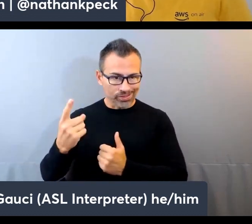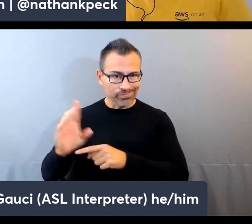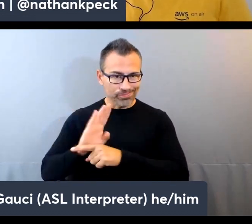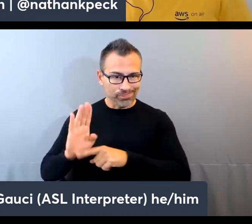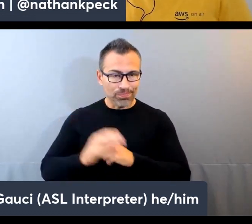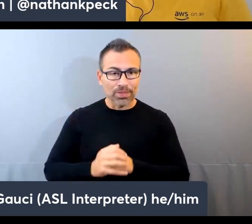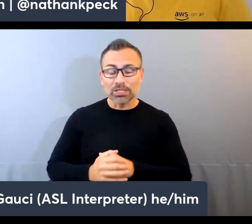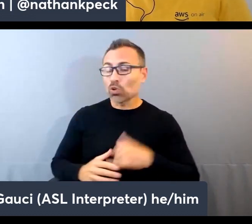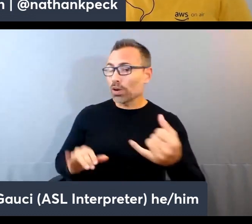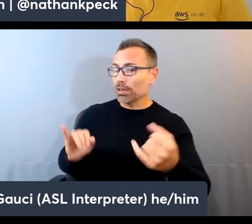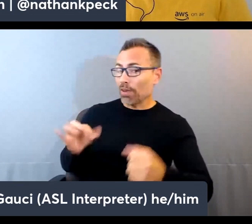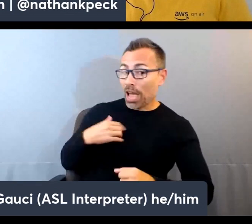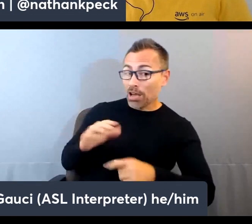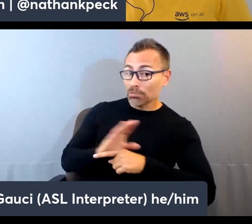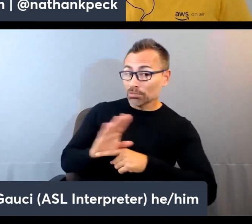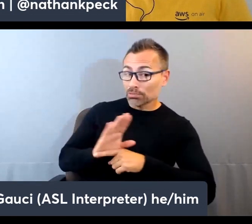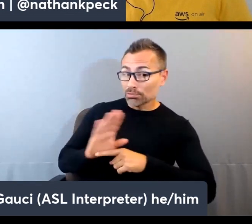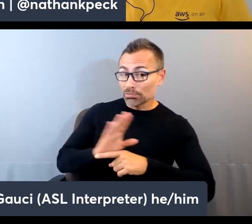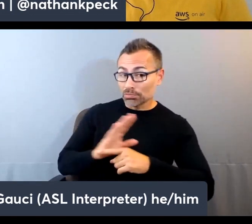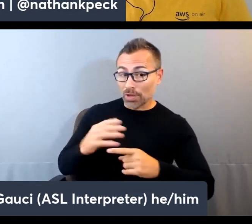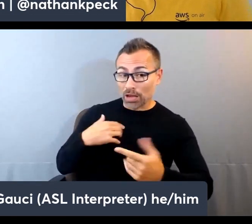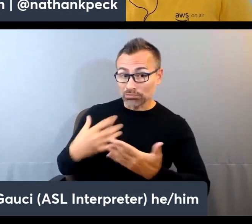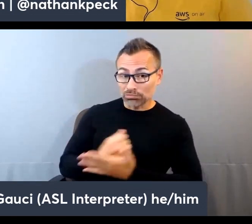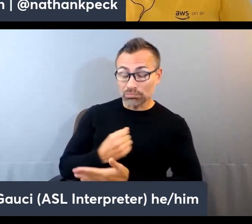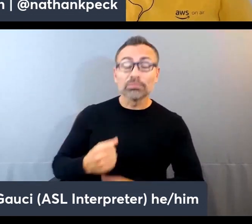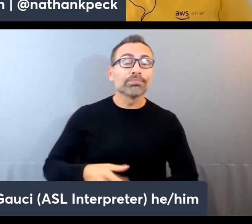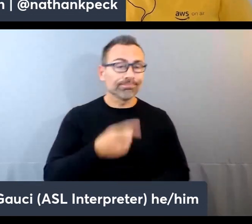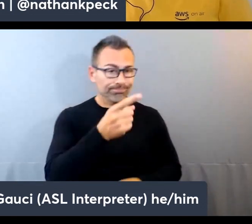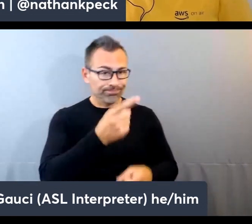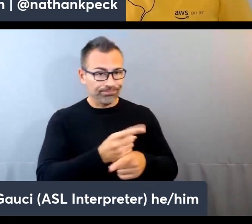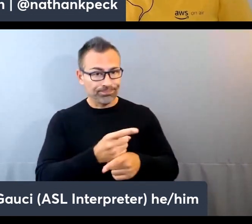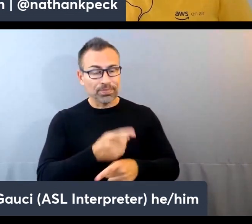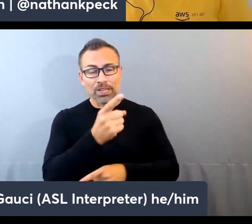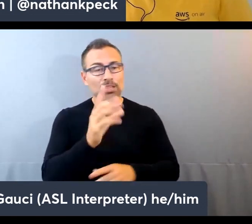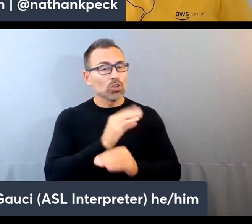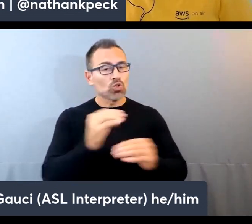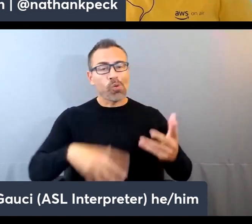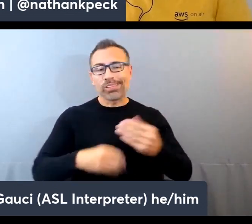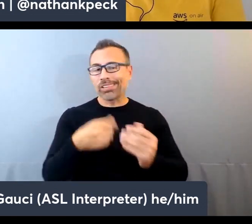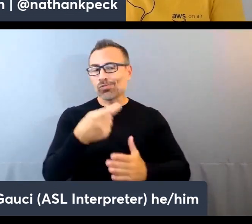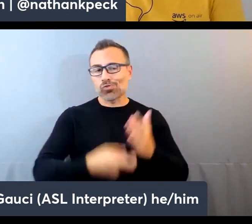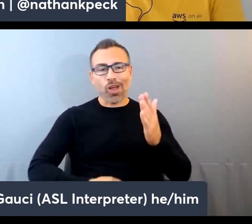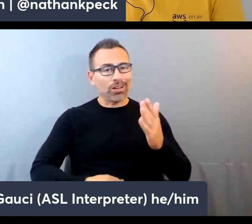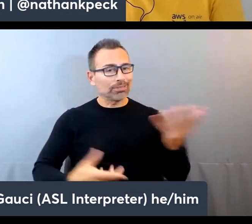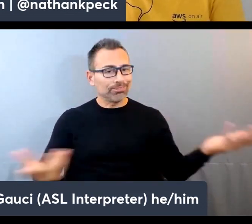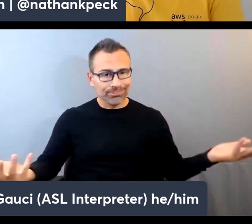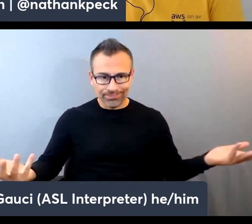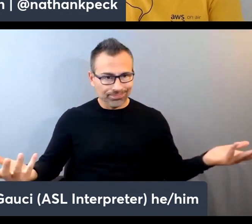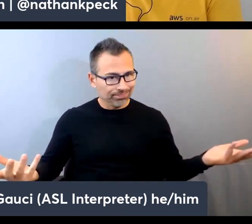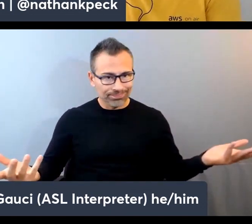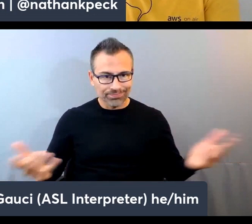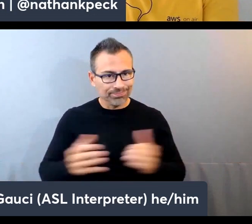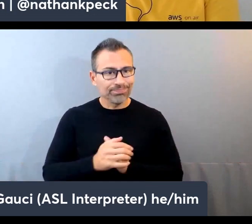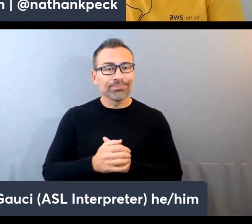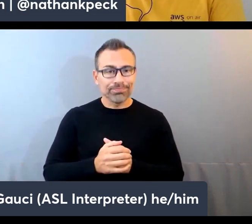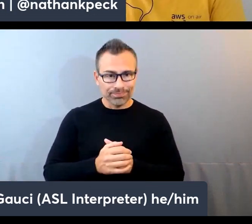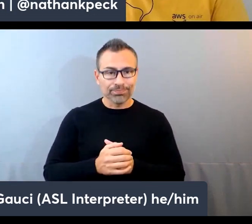in my enterprise support plan. Correct. Gotcha. There is no additional cost for customers on enterprise